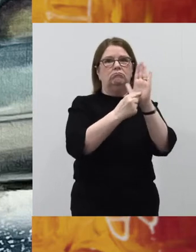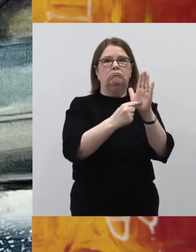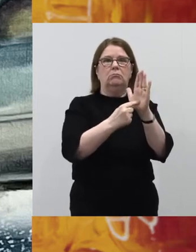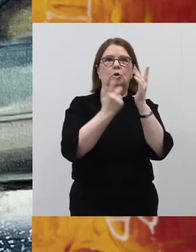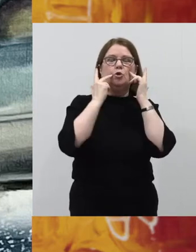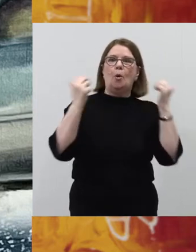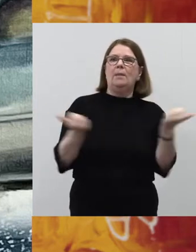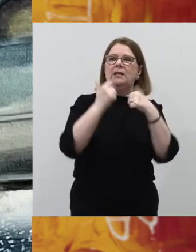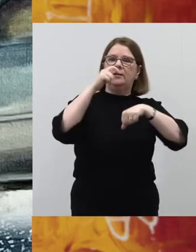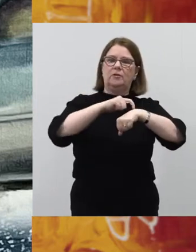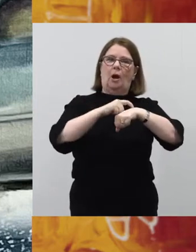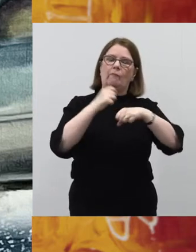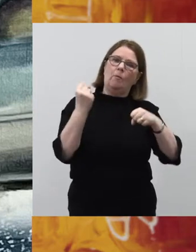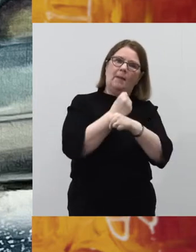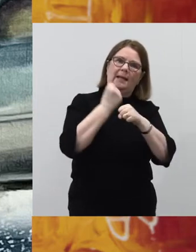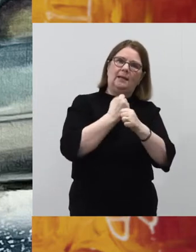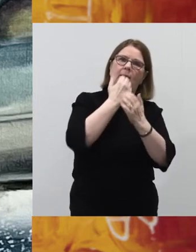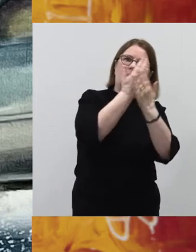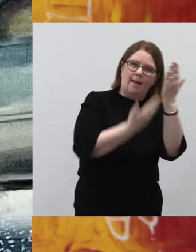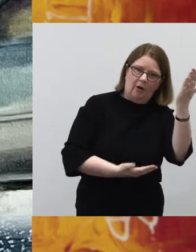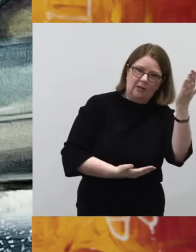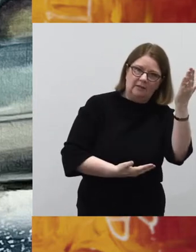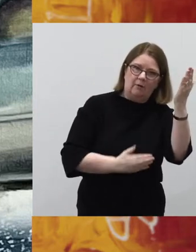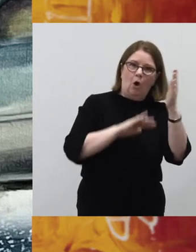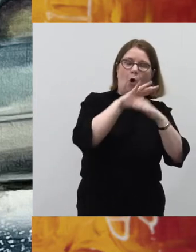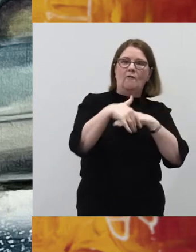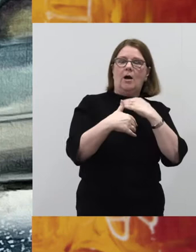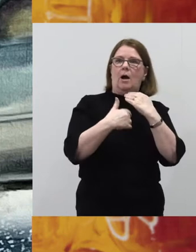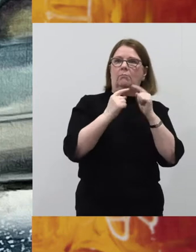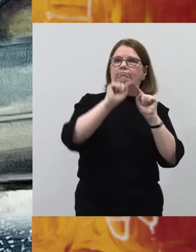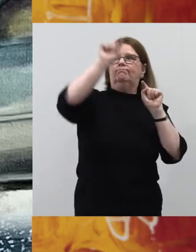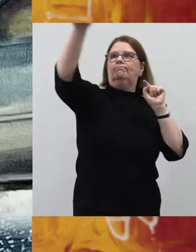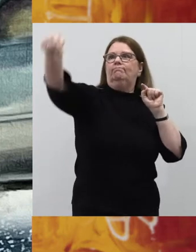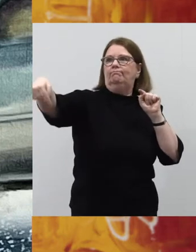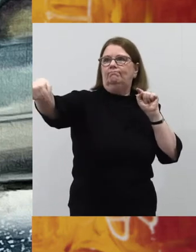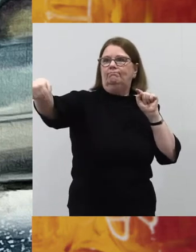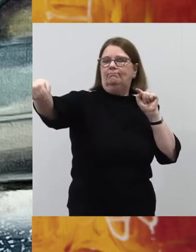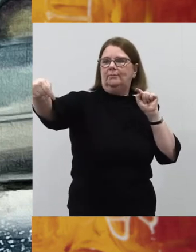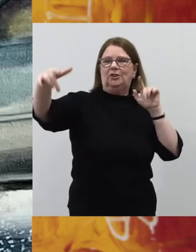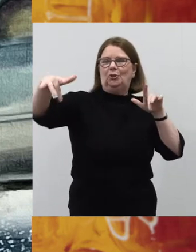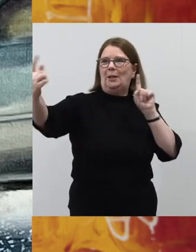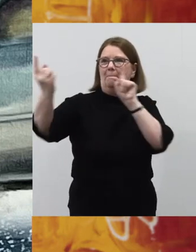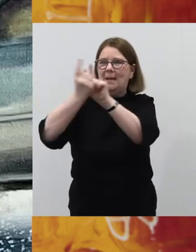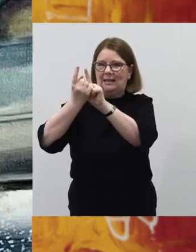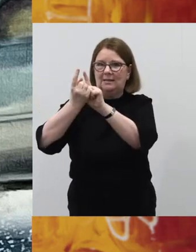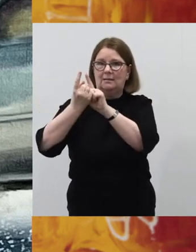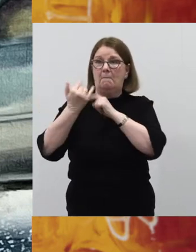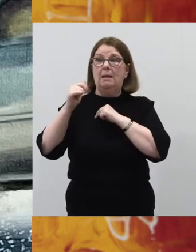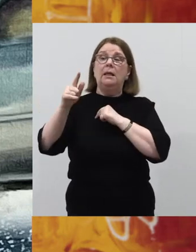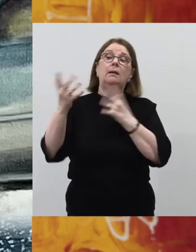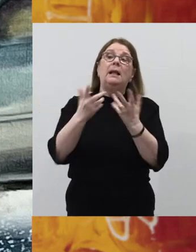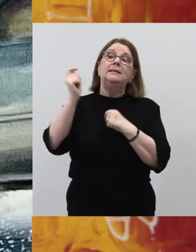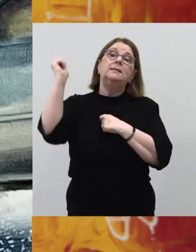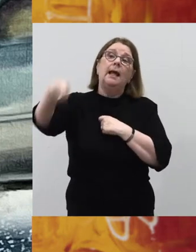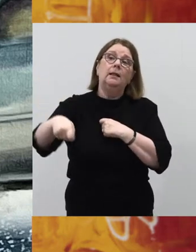utter disappointment in my stupidity, played out in an explosion of blurs and technicolour hyperfocus. He says, I